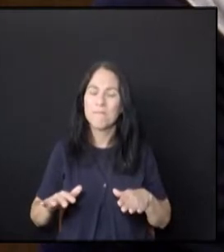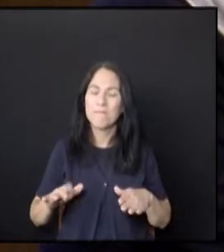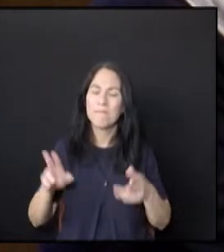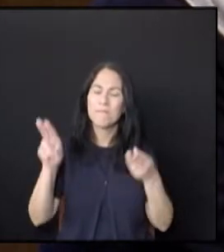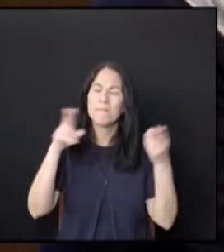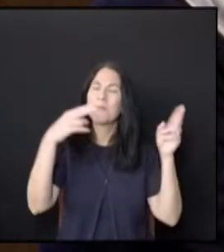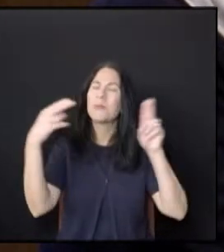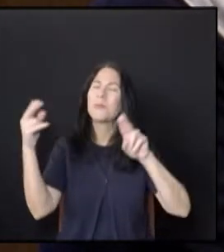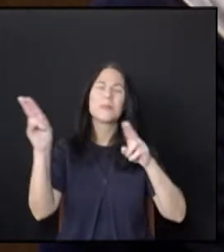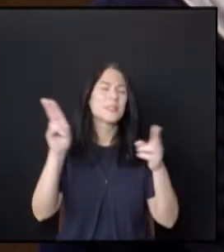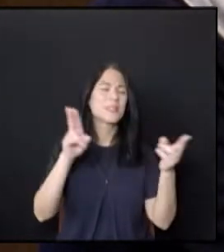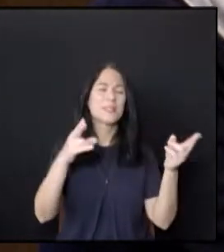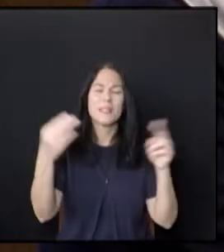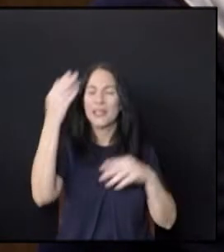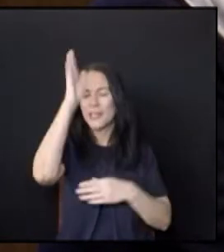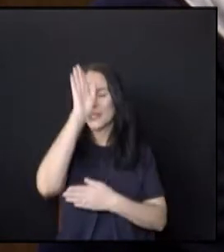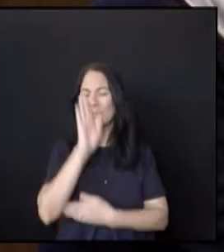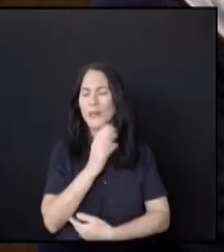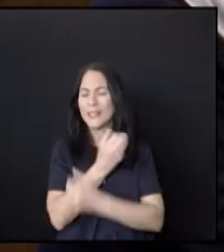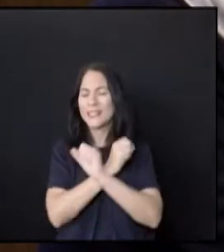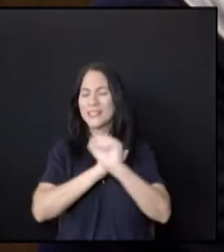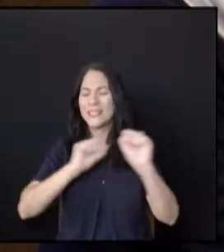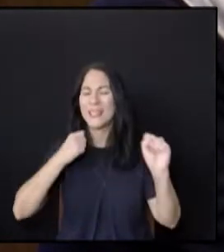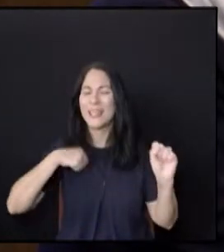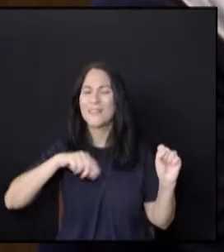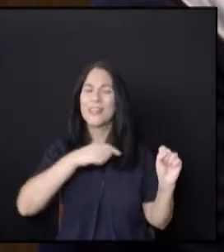Hosanna, God, save us.